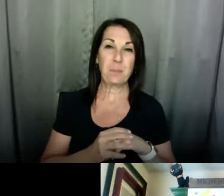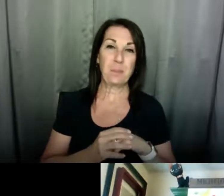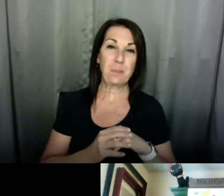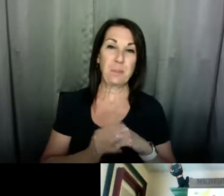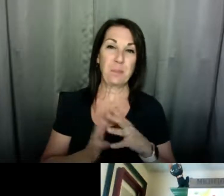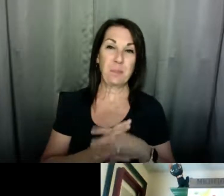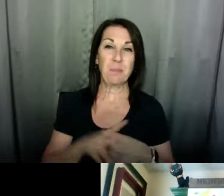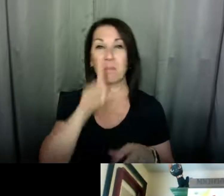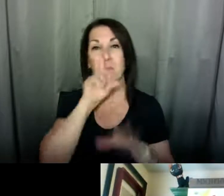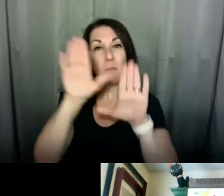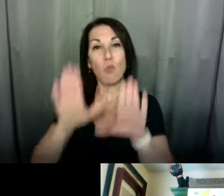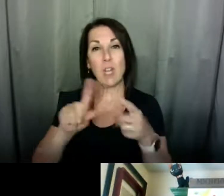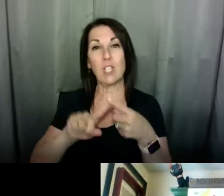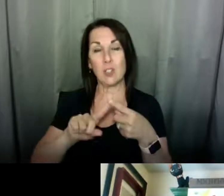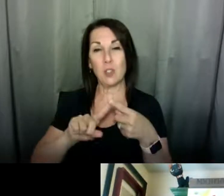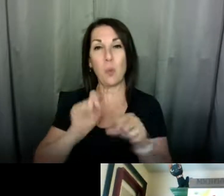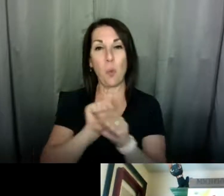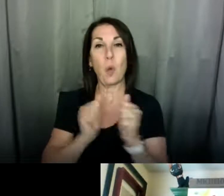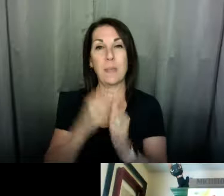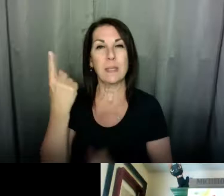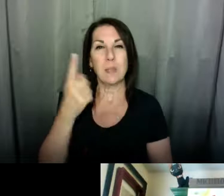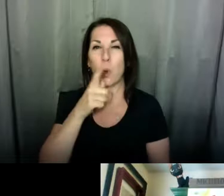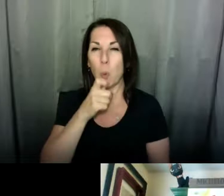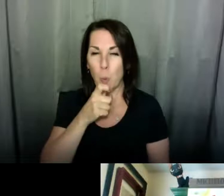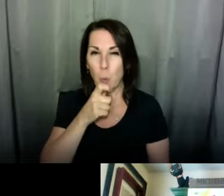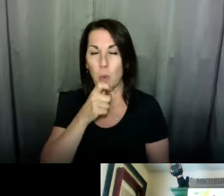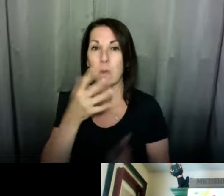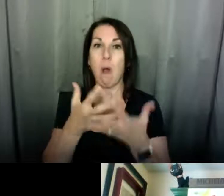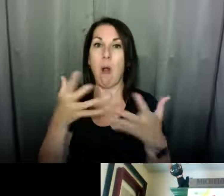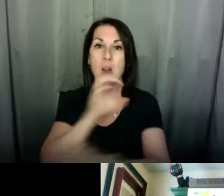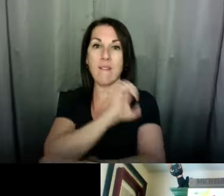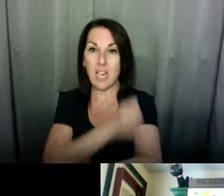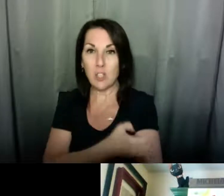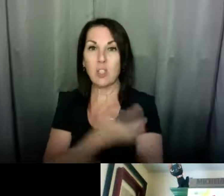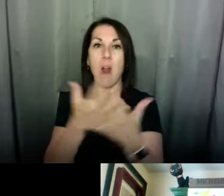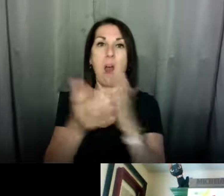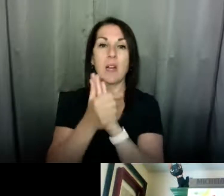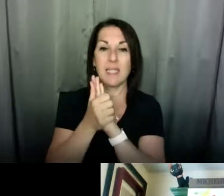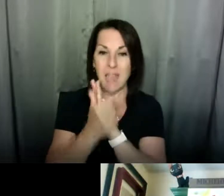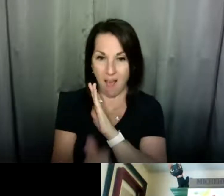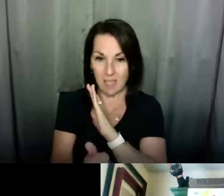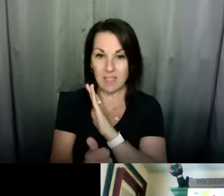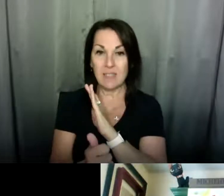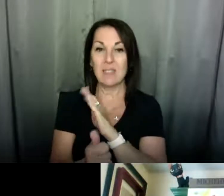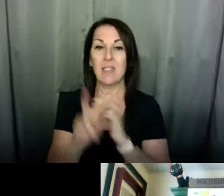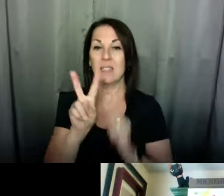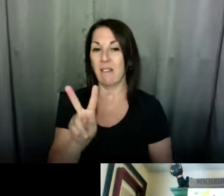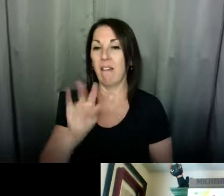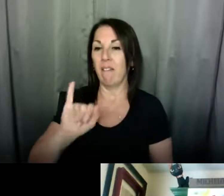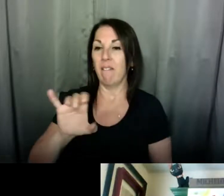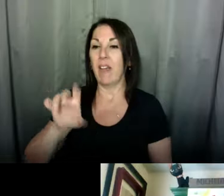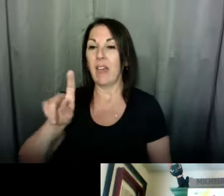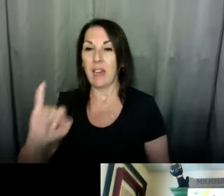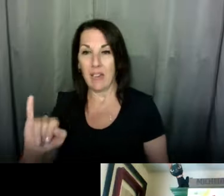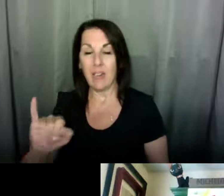it's so great to work with somebody who's got so much energy, so much talent as Vicky,